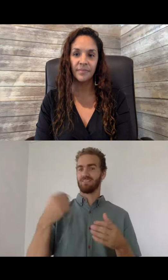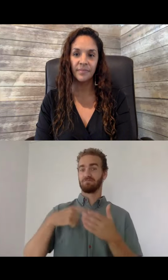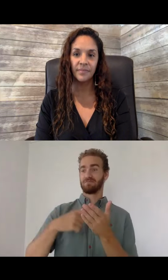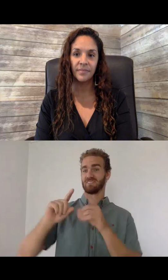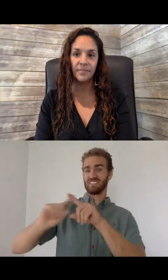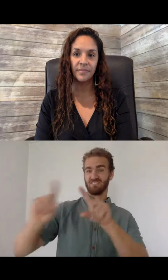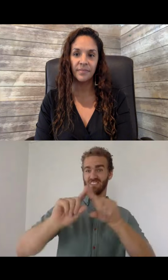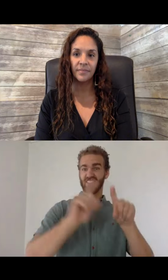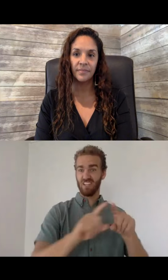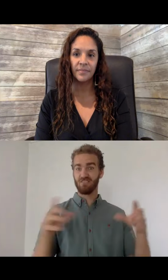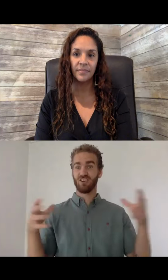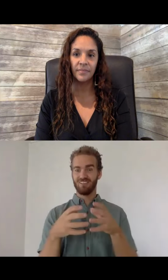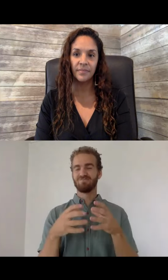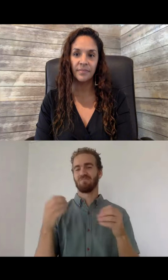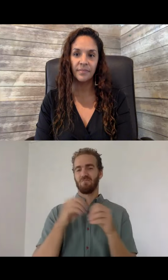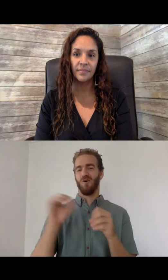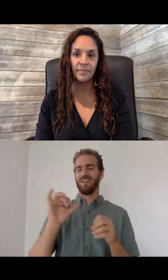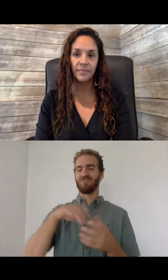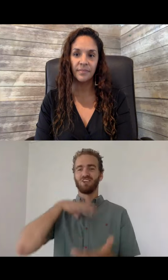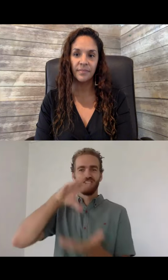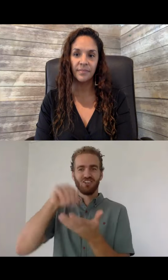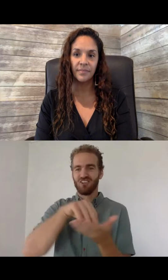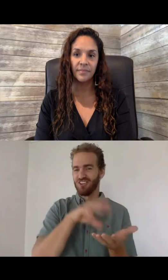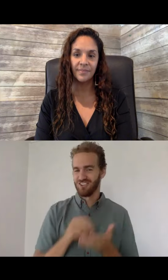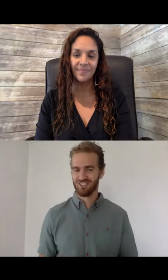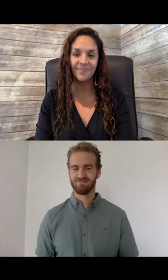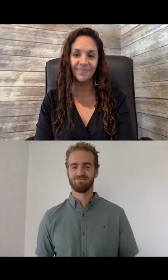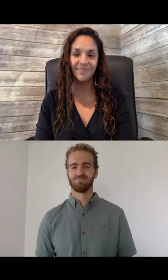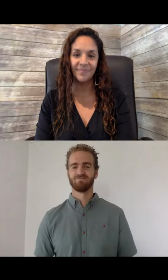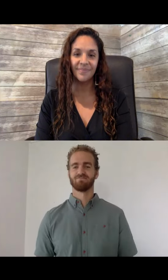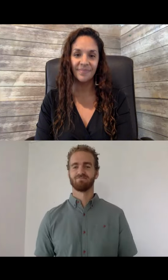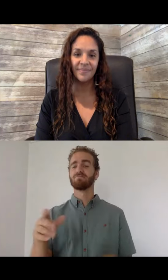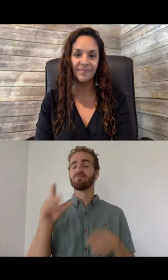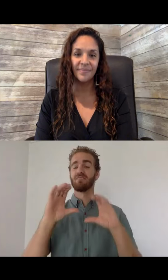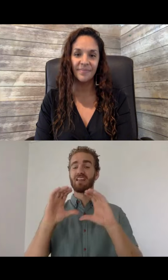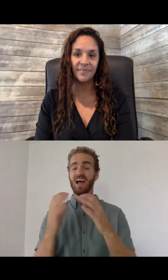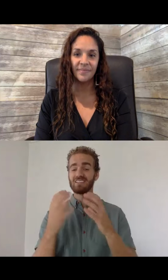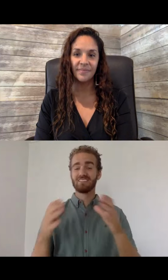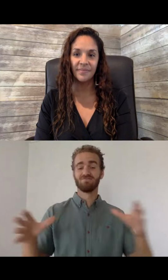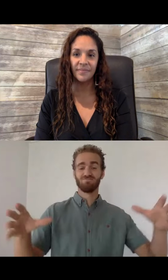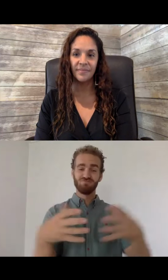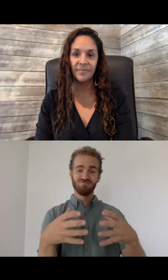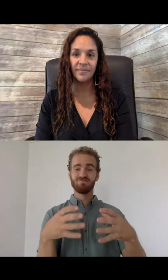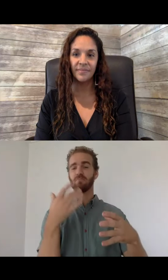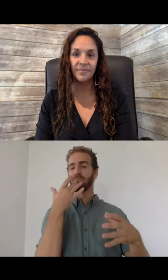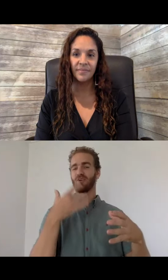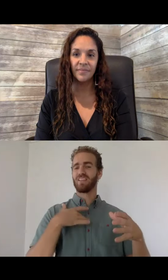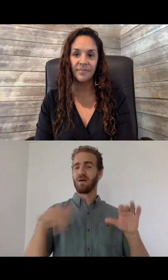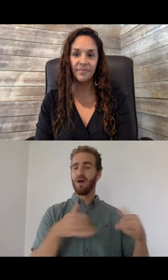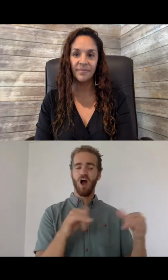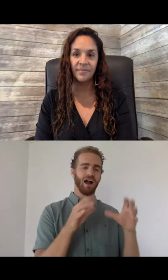learn about their language. And by differences, it's most likely we will learn from others by recognizing our